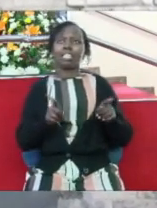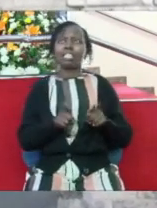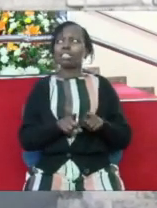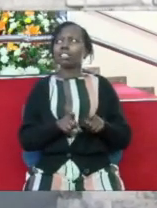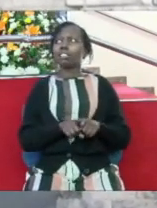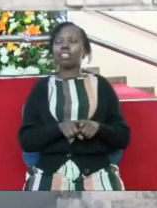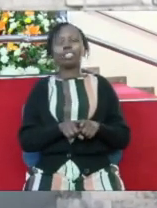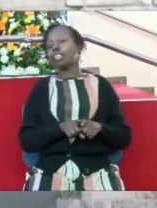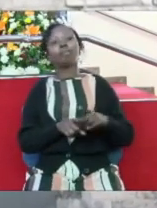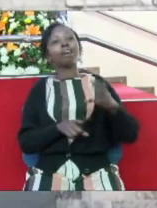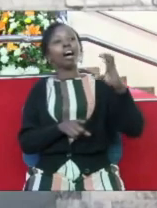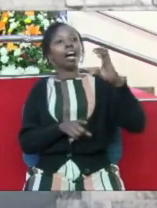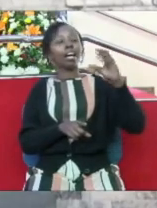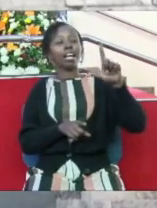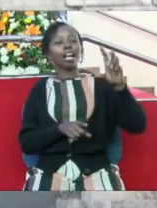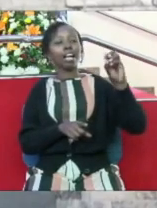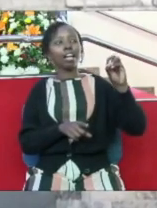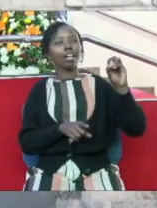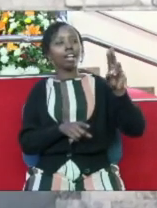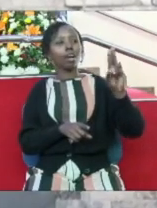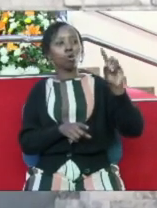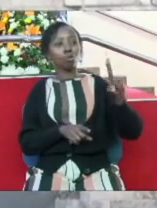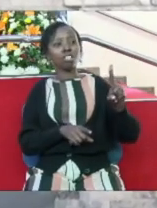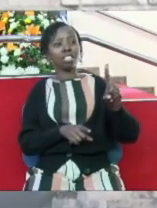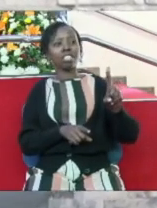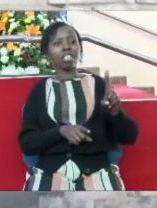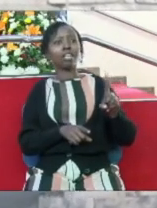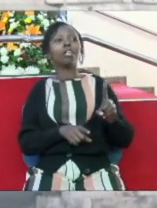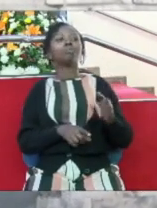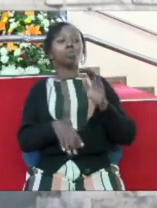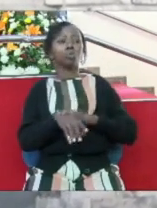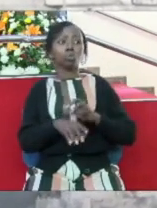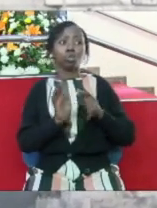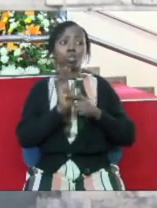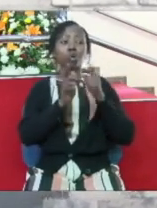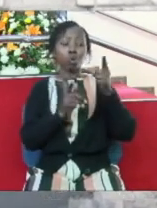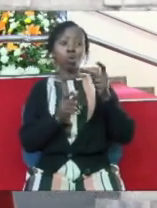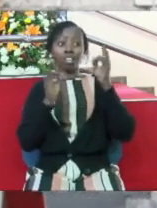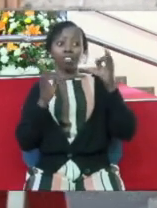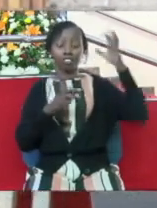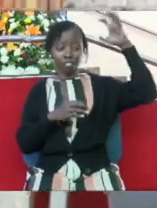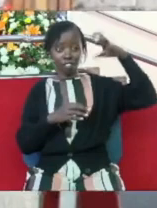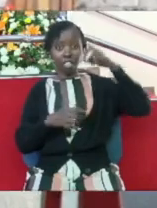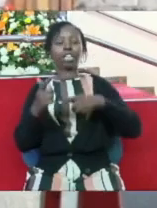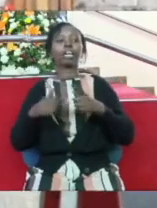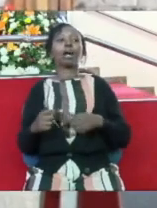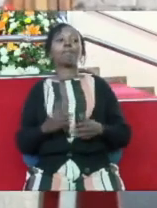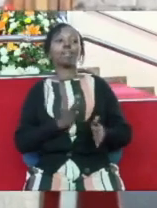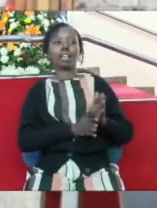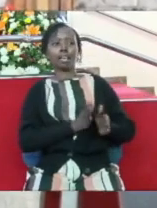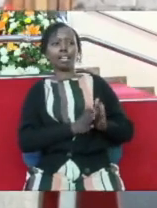enough sign to show that it's about to rain. Mawingu ni ishara ya kutosha kuonyesha kutanyesha. Oh my brother, my sister. Ndugu yangu, dada yangu. It is